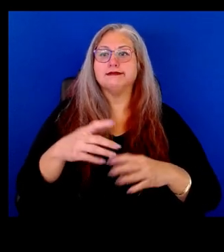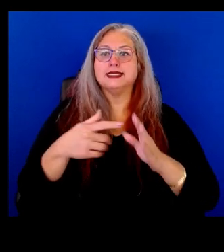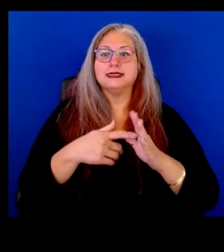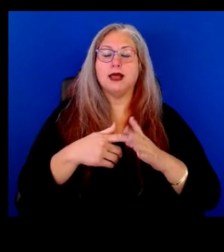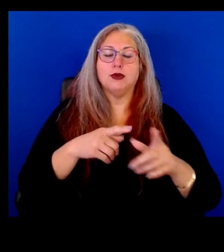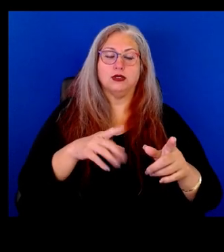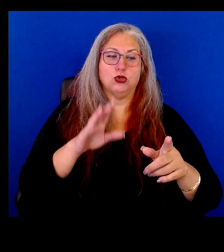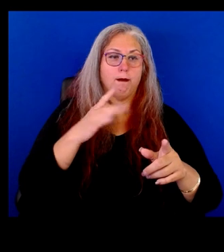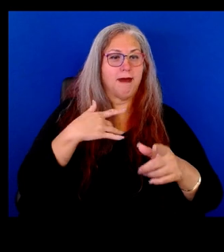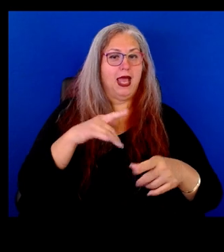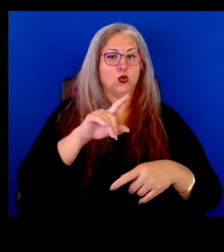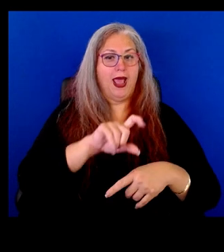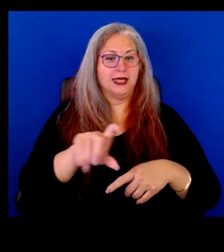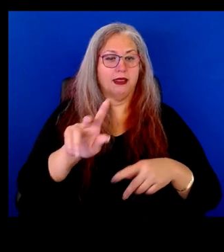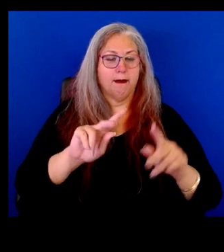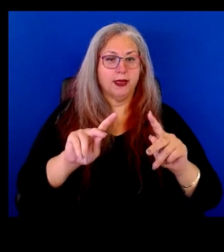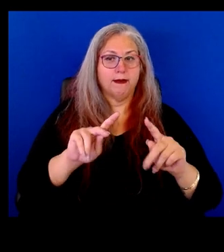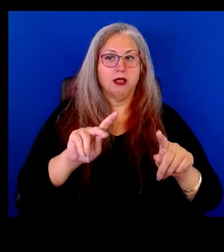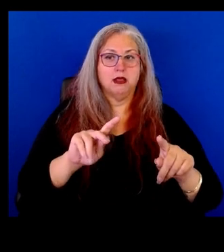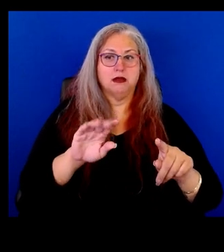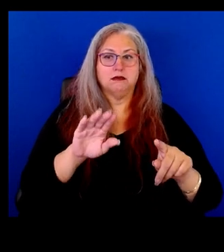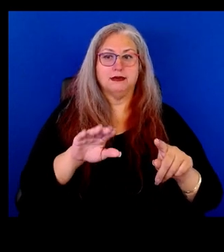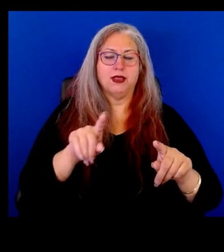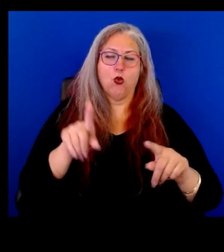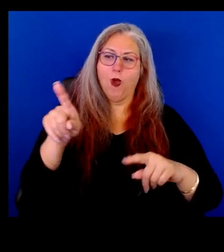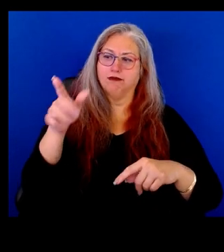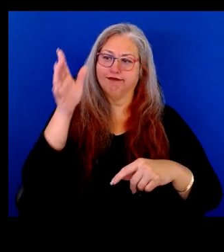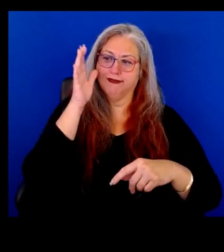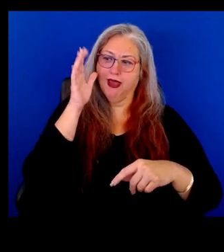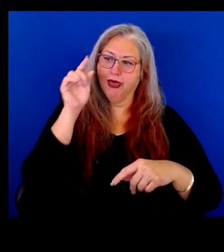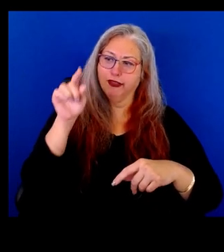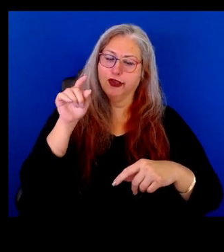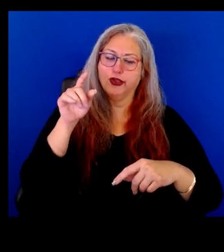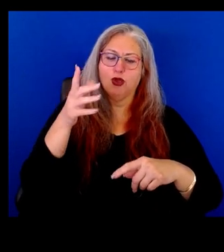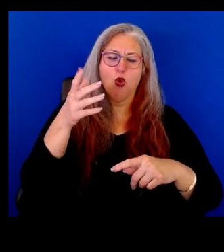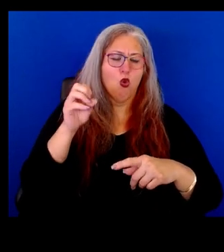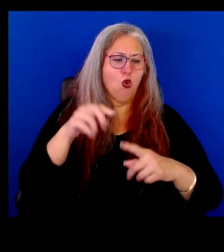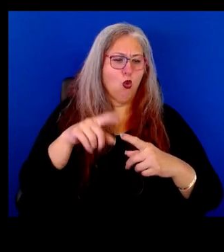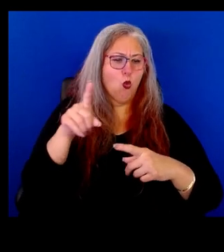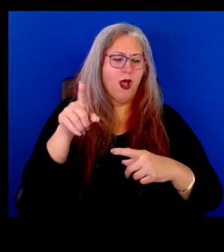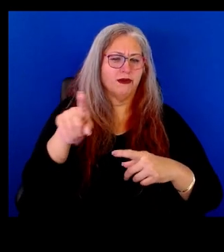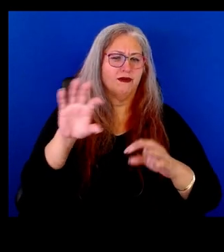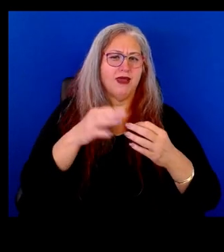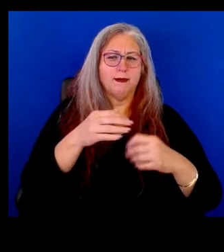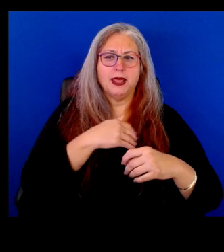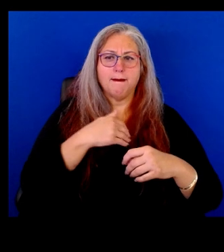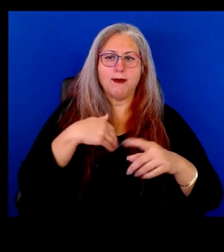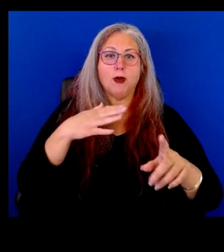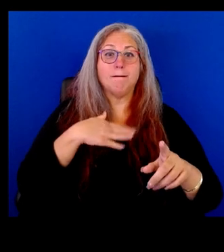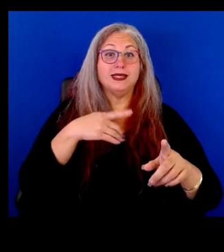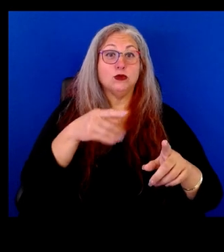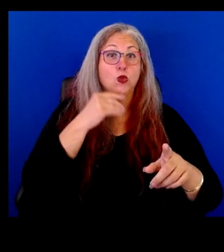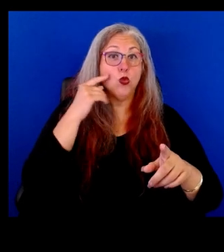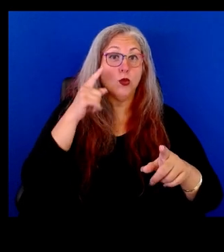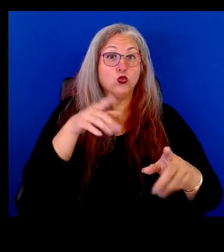for example, she would ask the people, like one a father or one member of the family, to leave